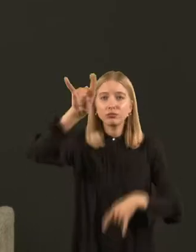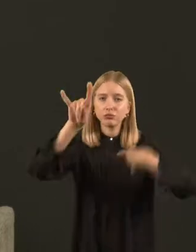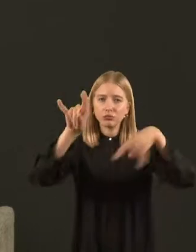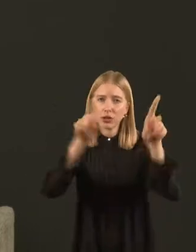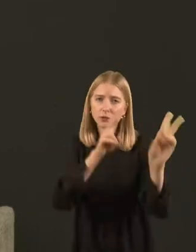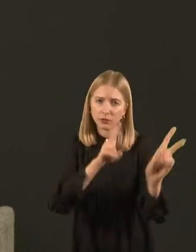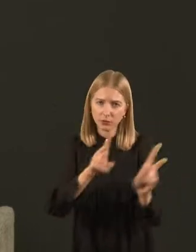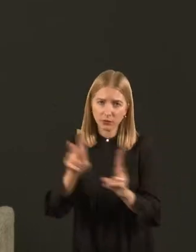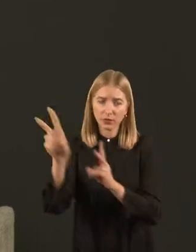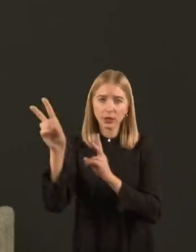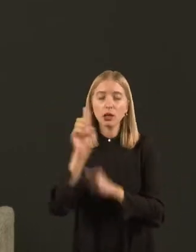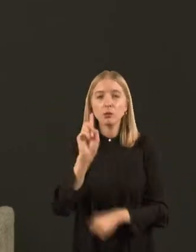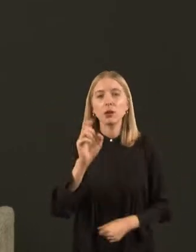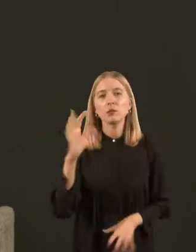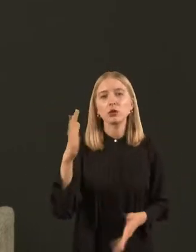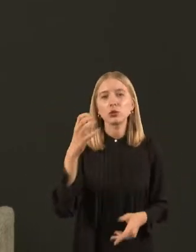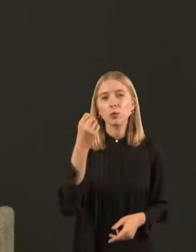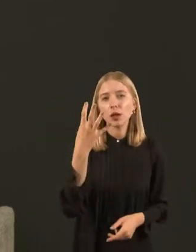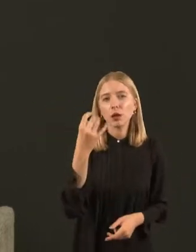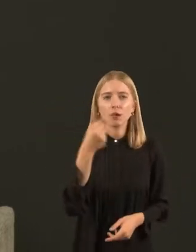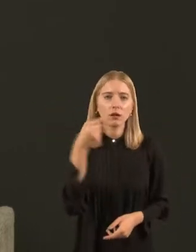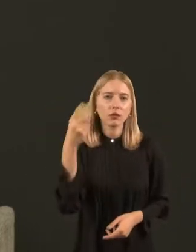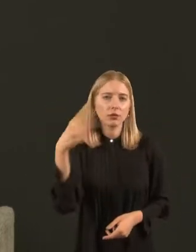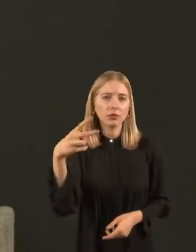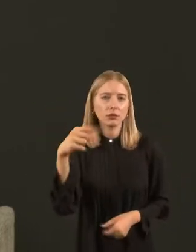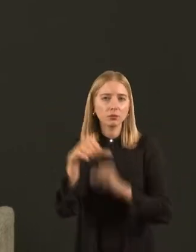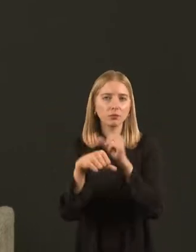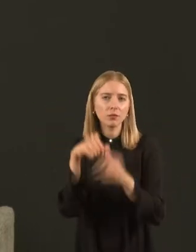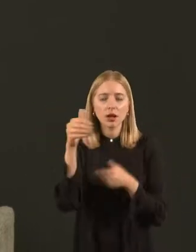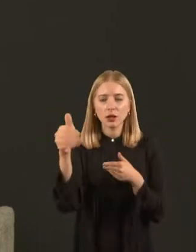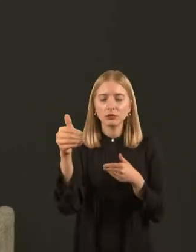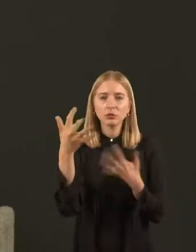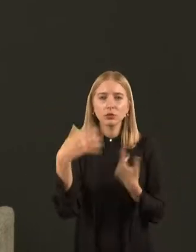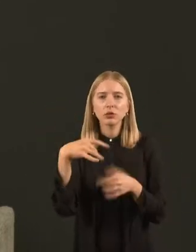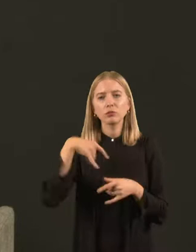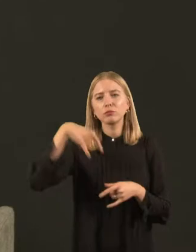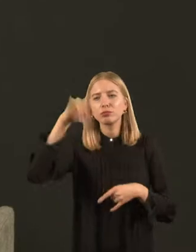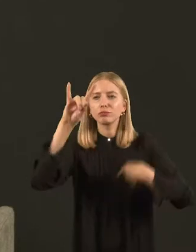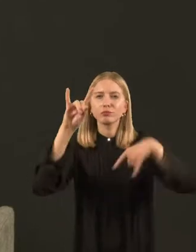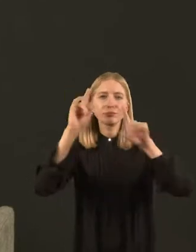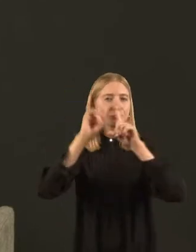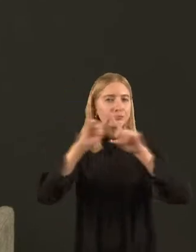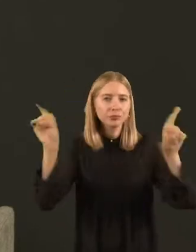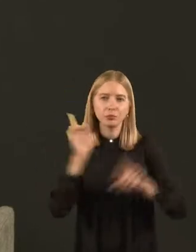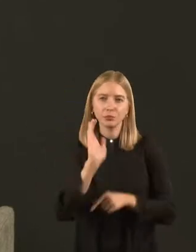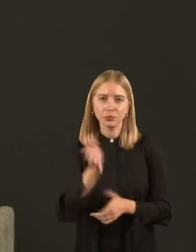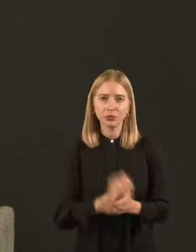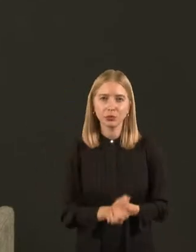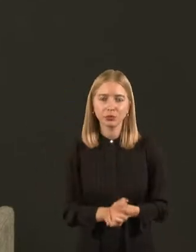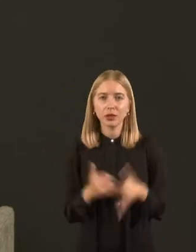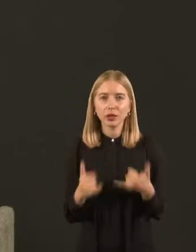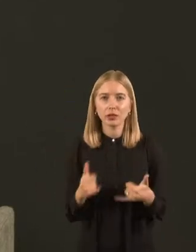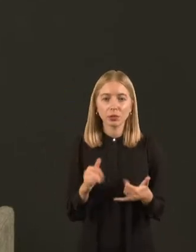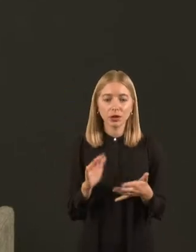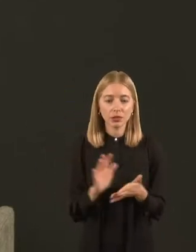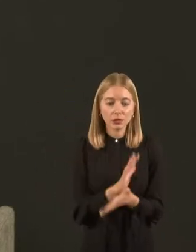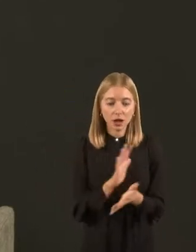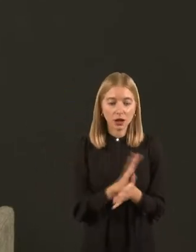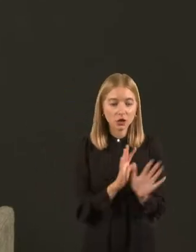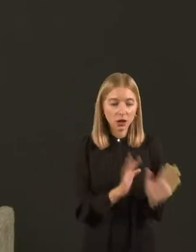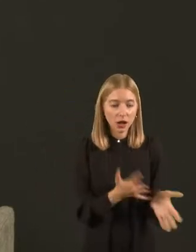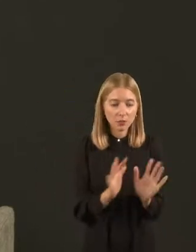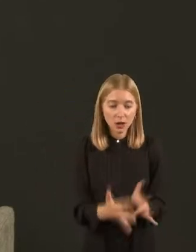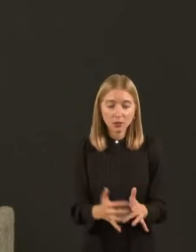air companies were included into polluter pays model, and I also agree that we